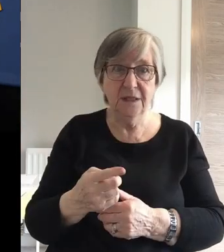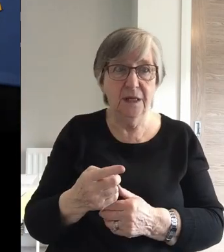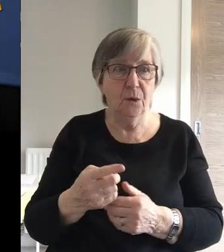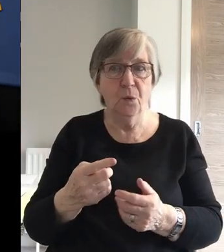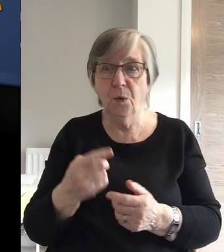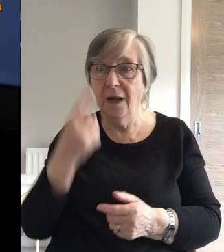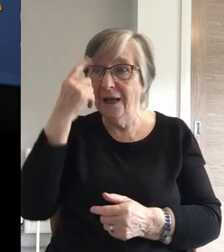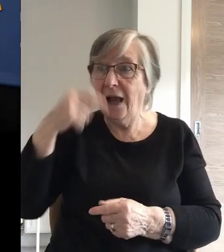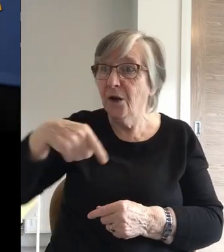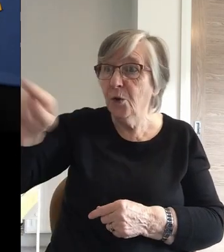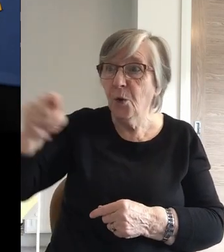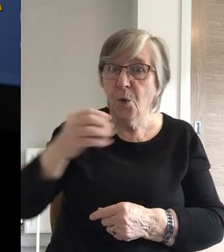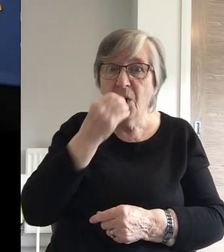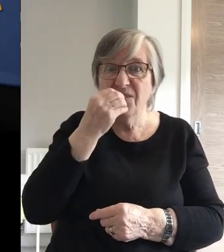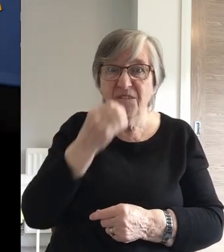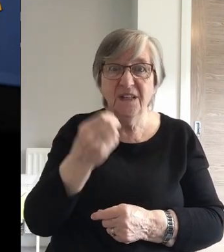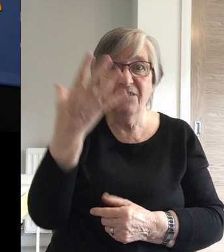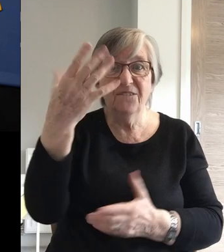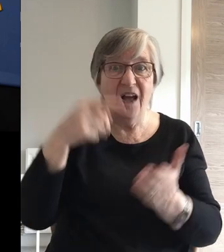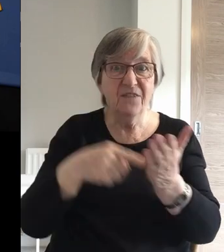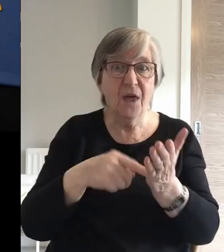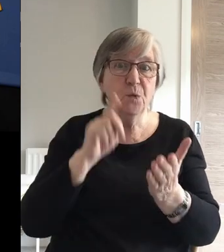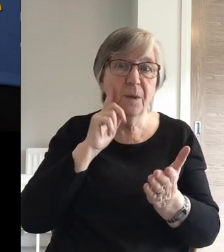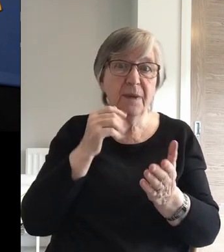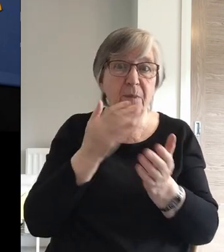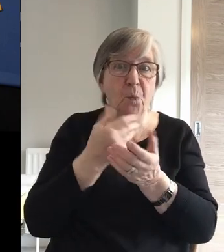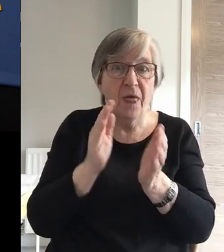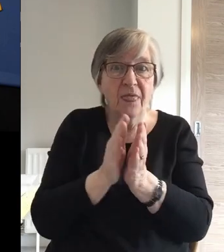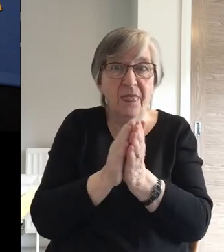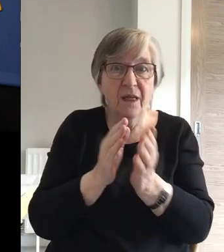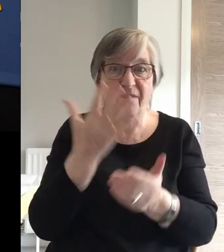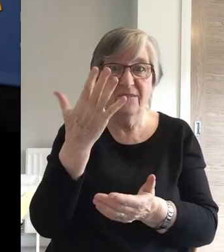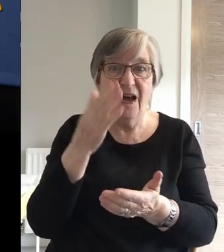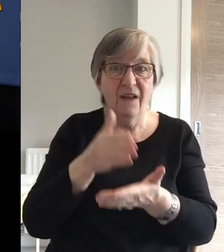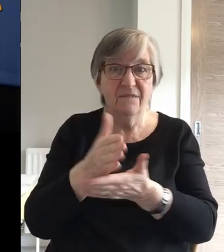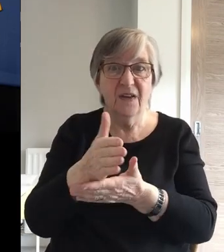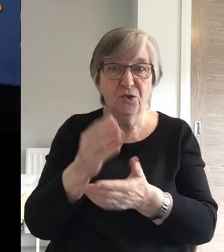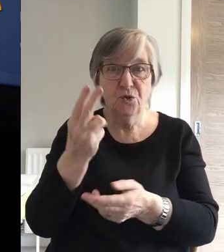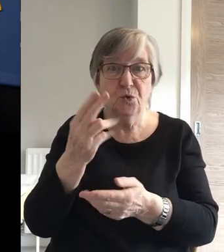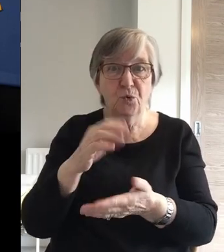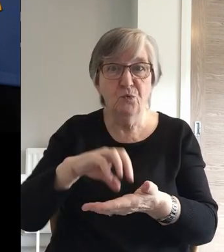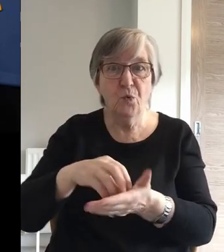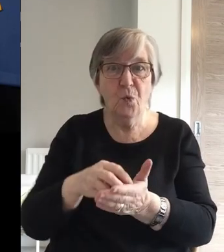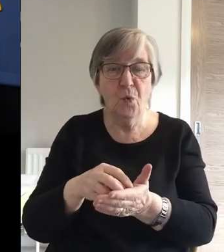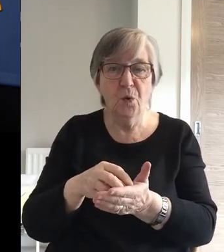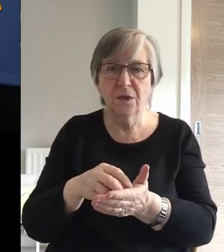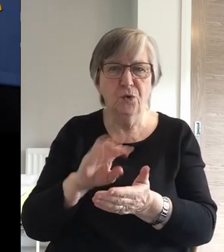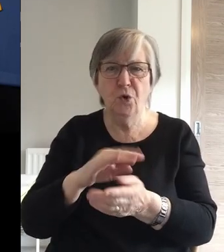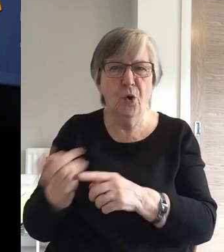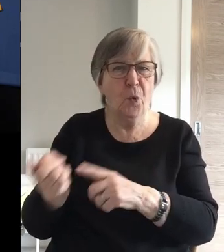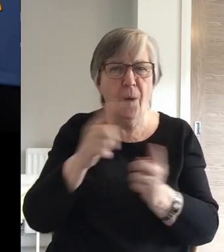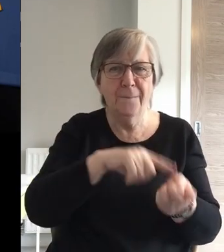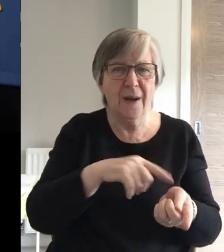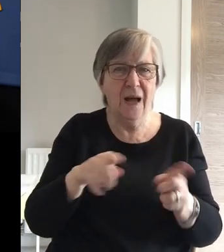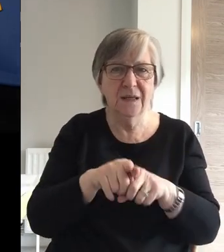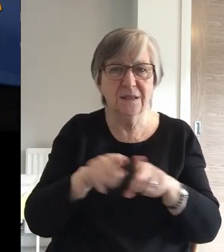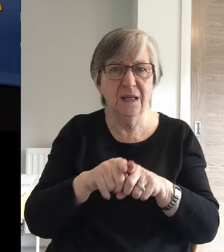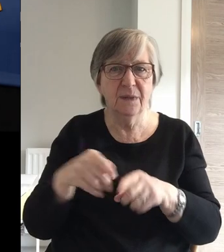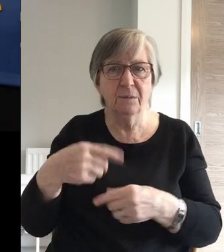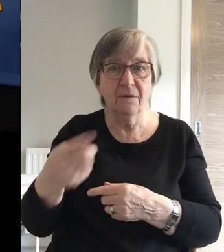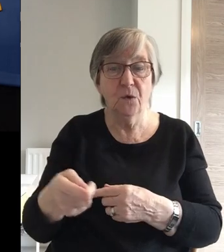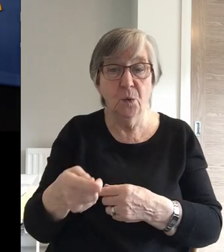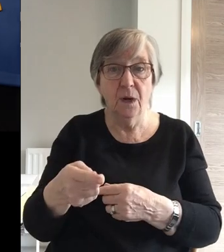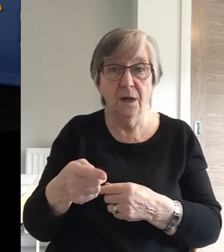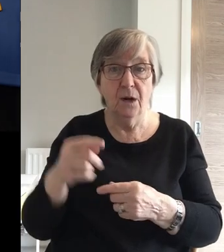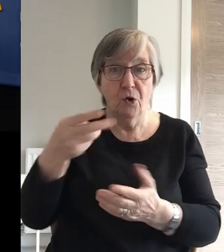how many people we could feed if it was 5 fish and 2 loaves. No, it's not going back. It's a moving on.